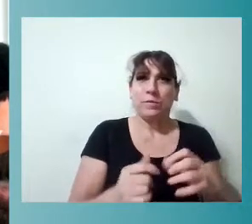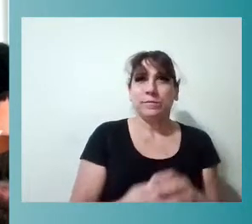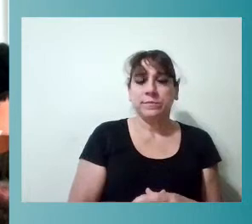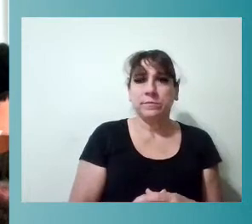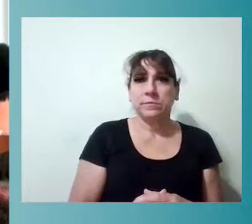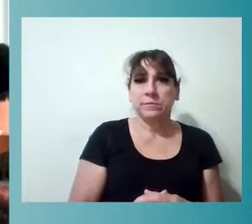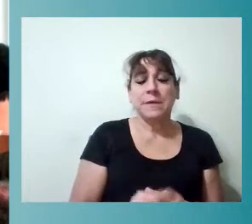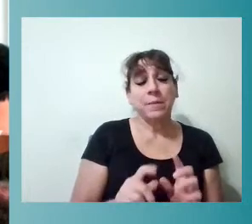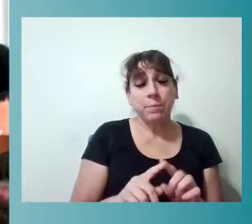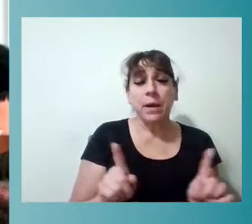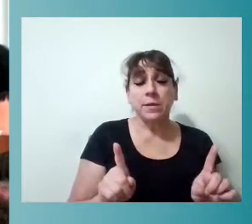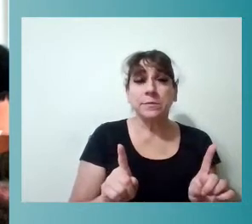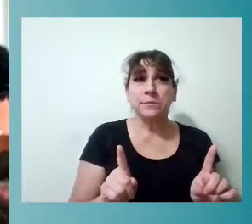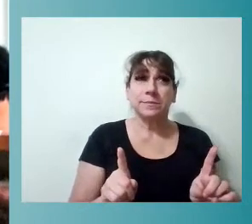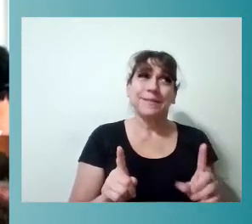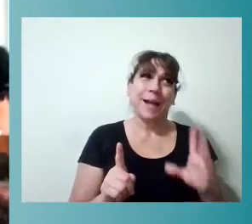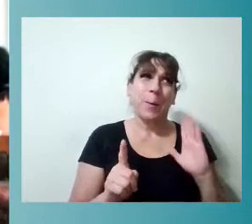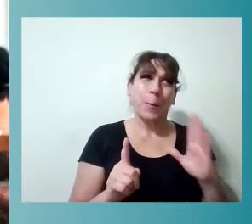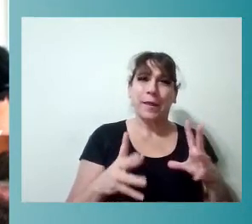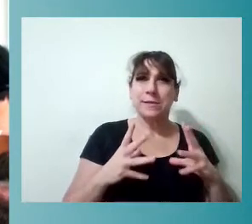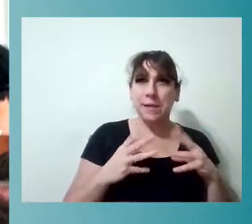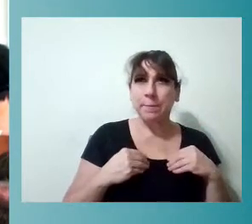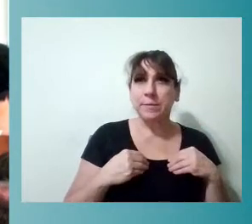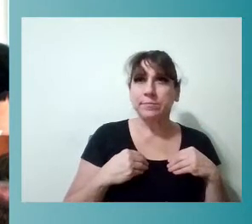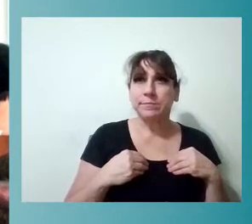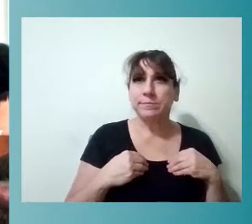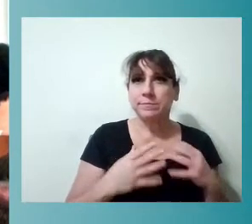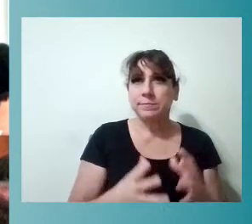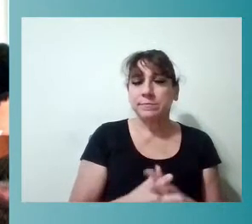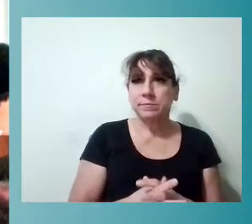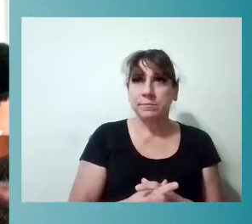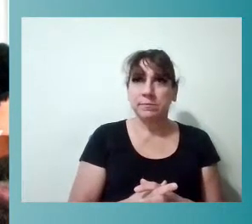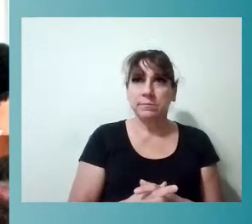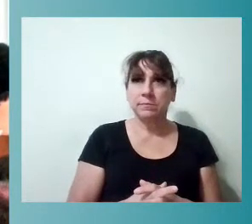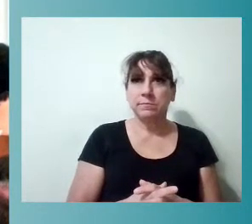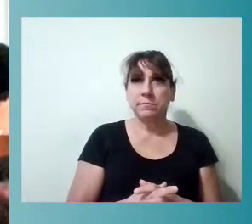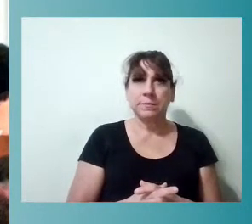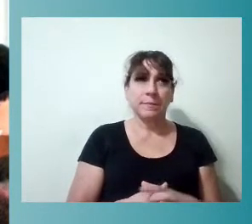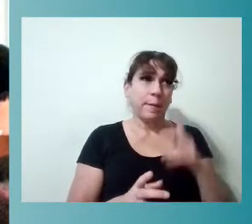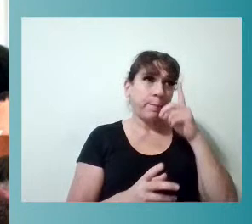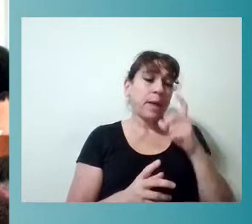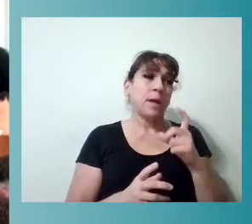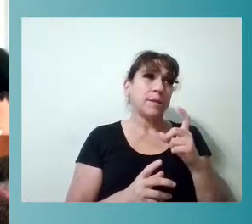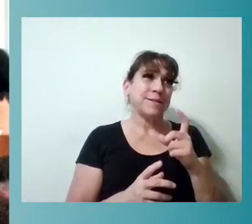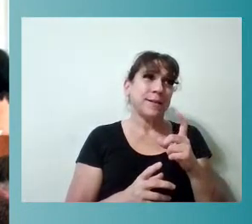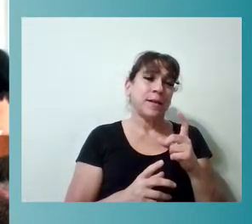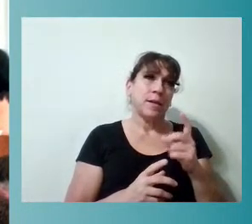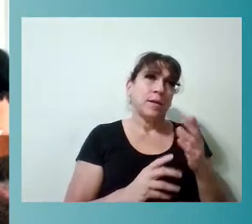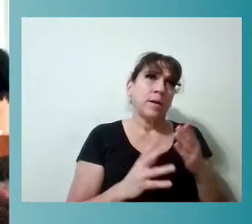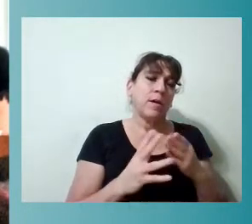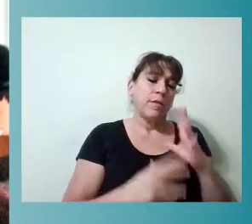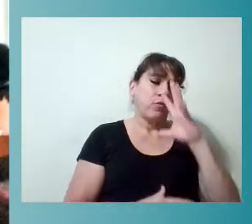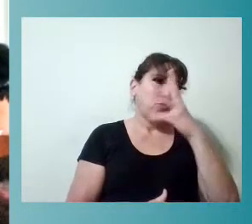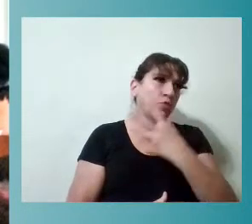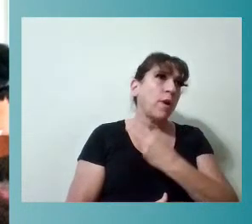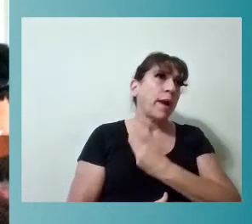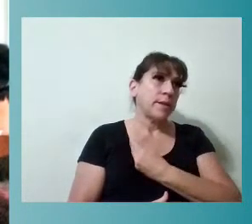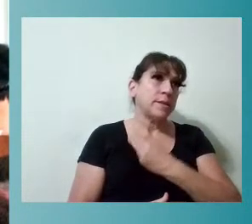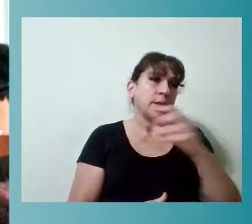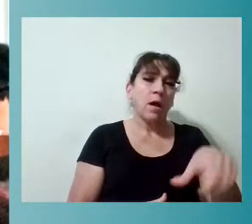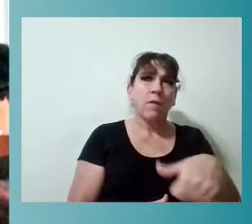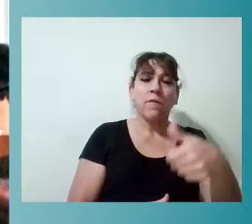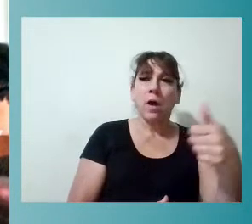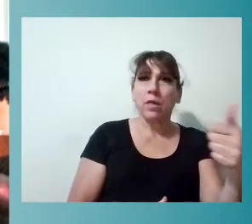but I will accept it because it's through the grace of